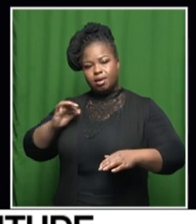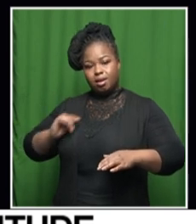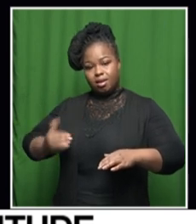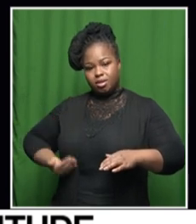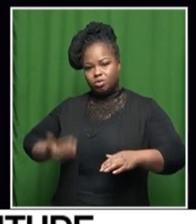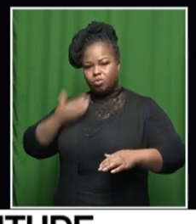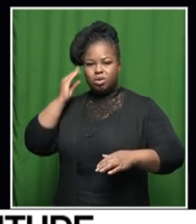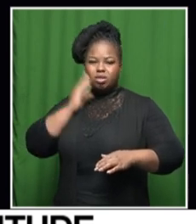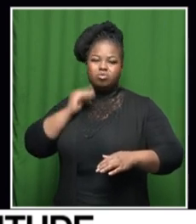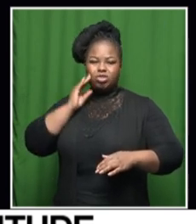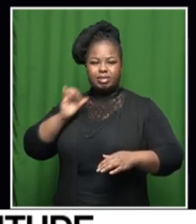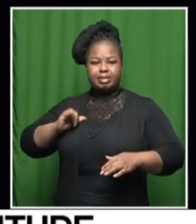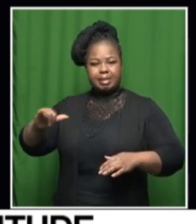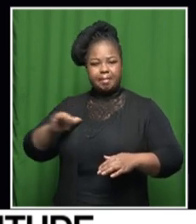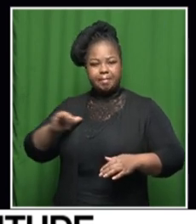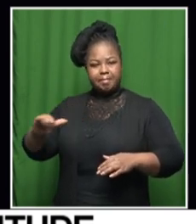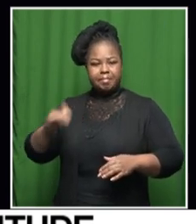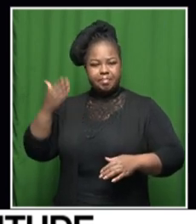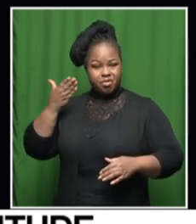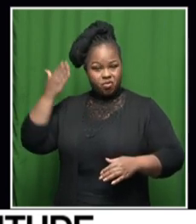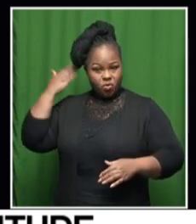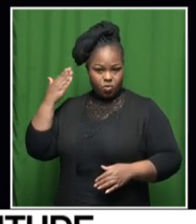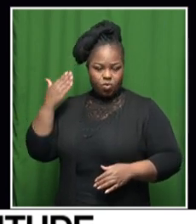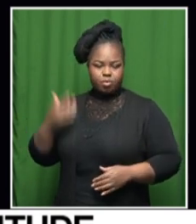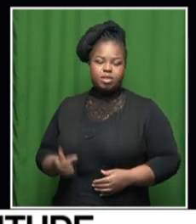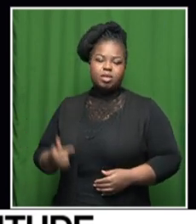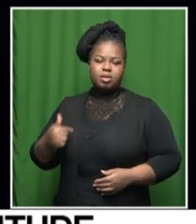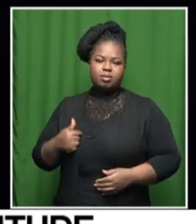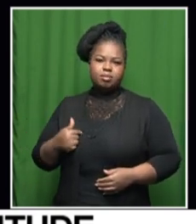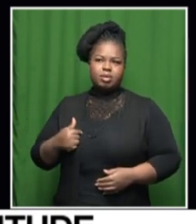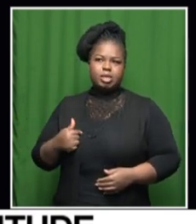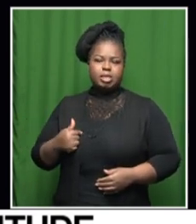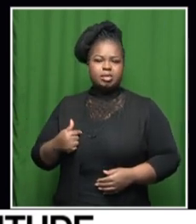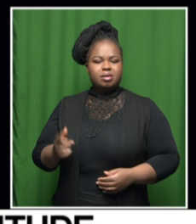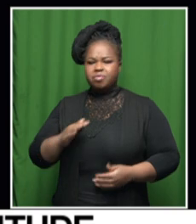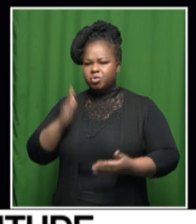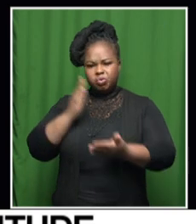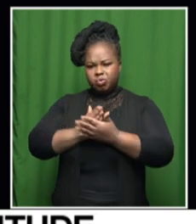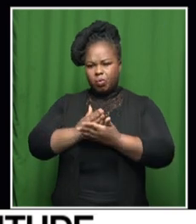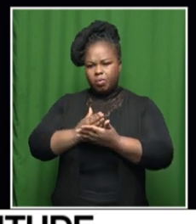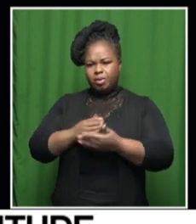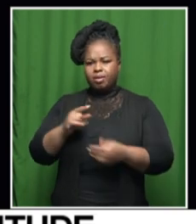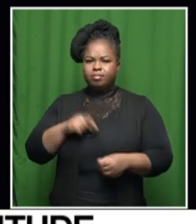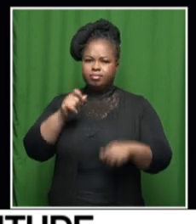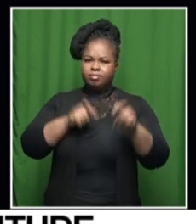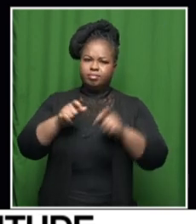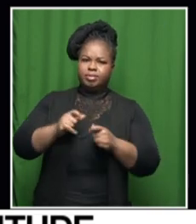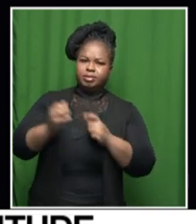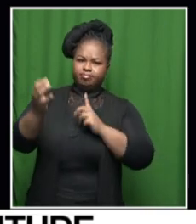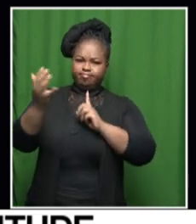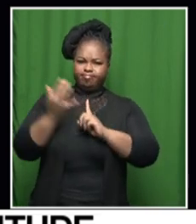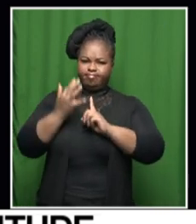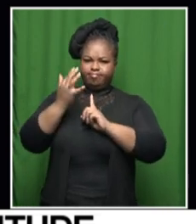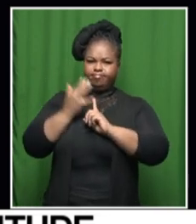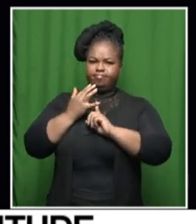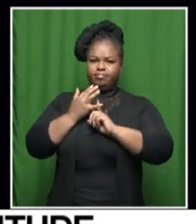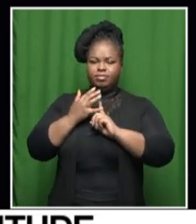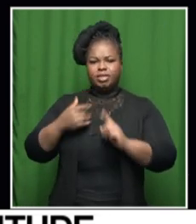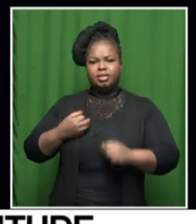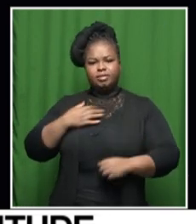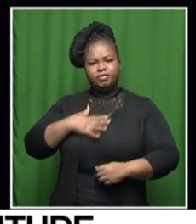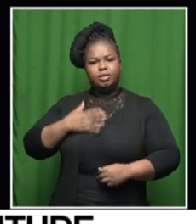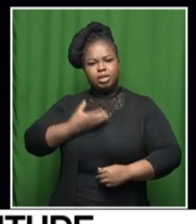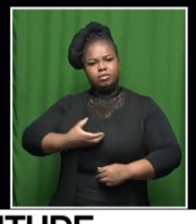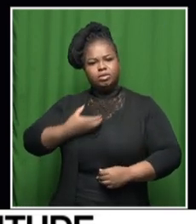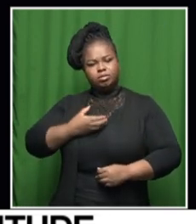traumatic experiences in the past. And I've had this thing, I'm not sure what it is, that draws people to me. They feel